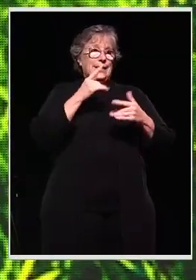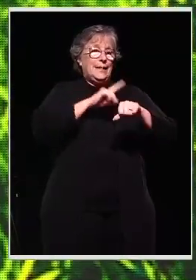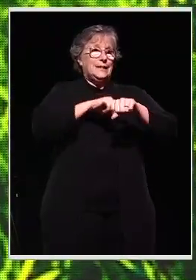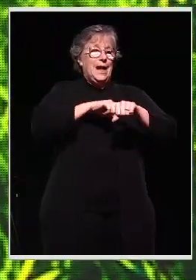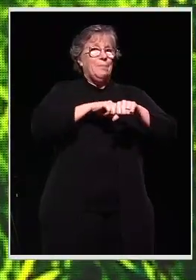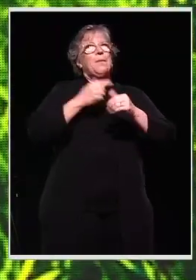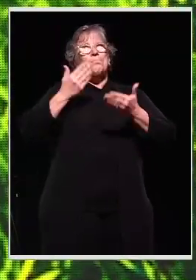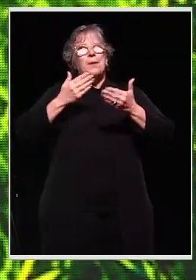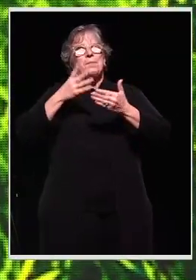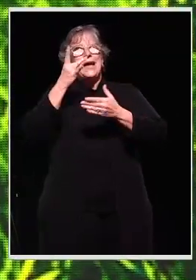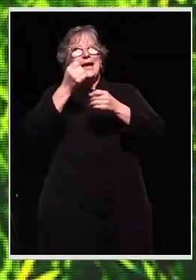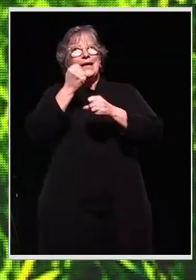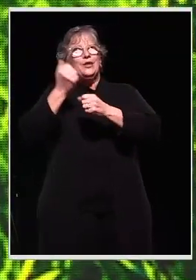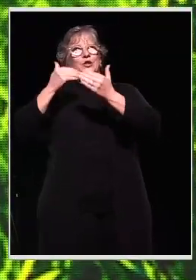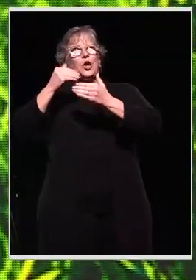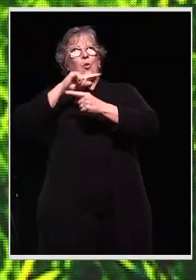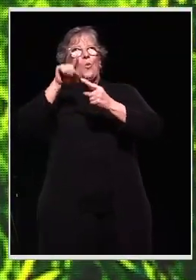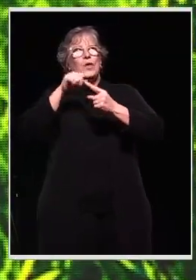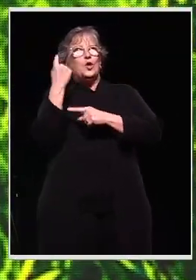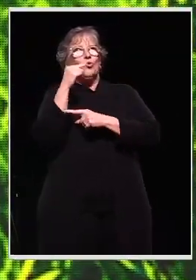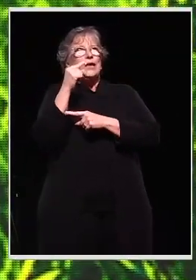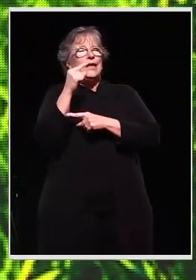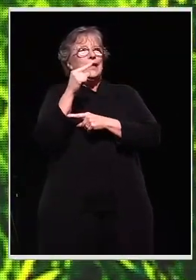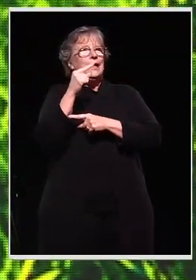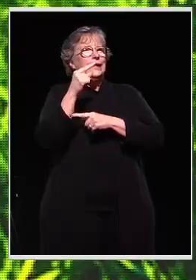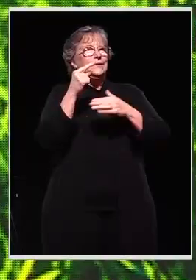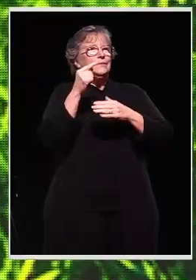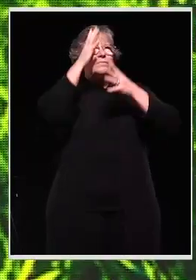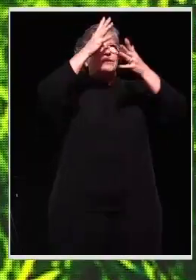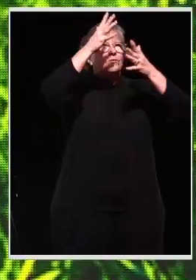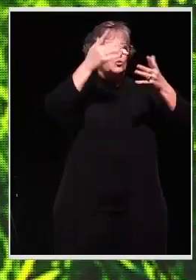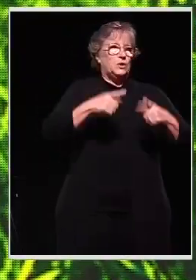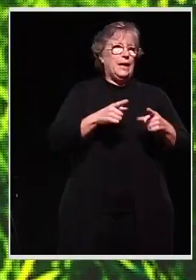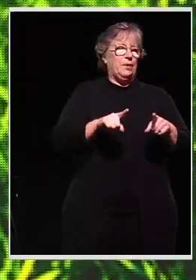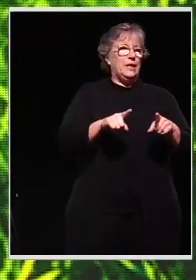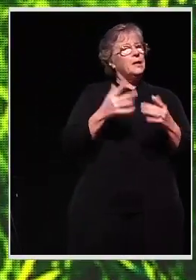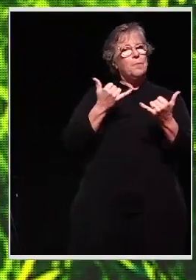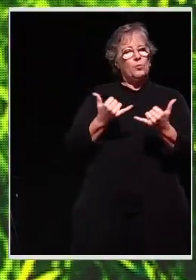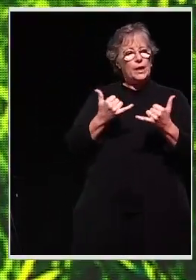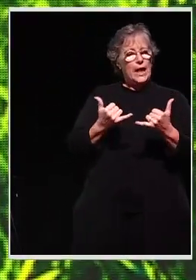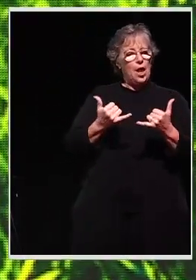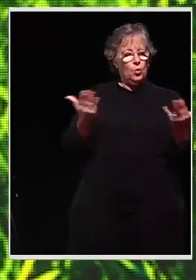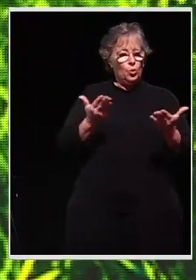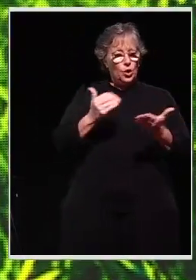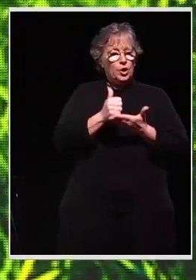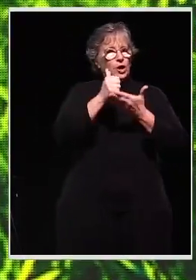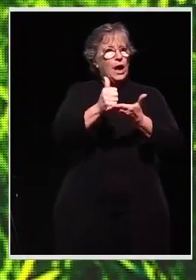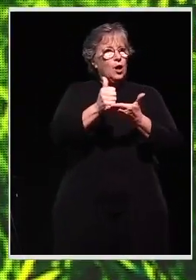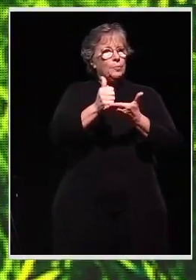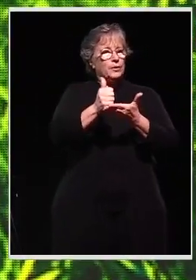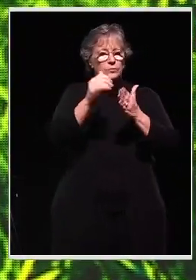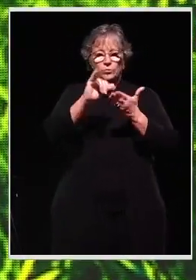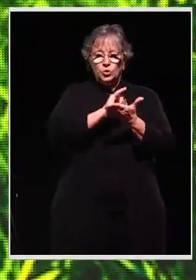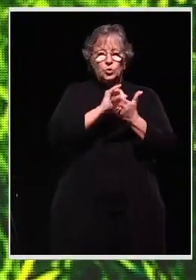Revolution was kind of getting going, but now is another one of those times. And we're here to kind of help move New York State forward, create jobs, and